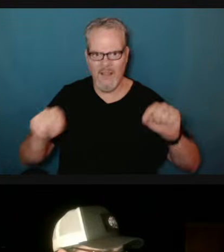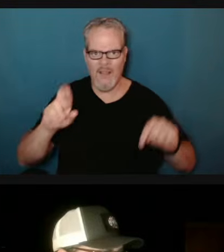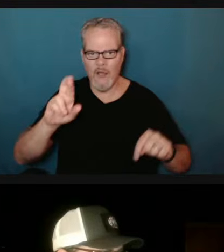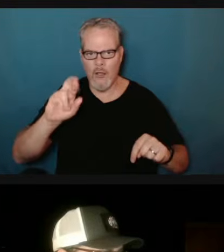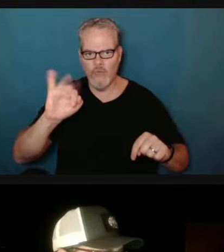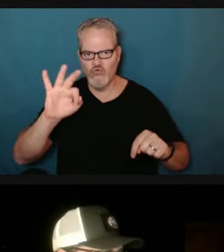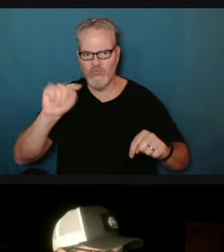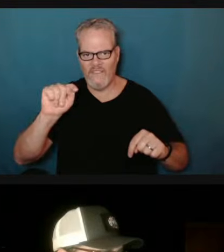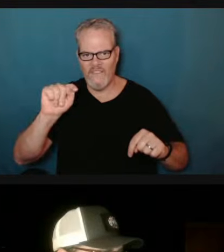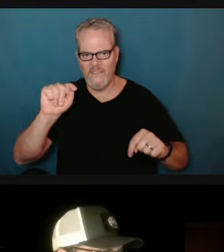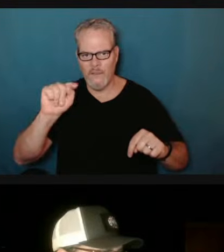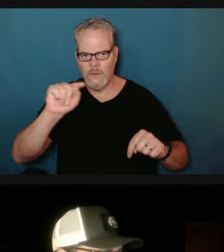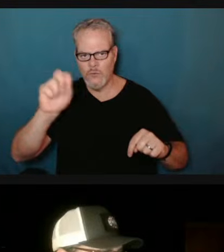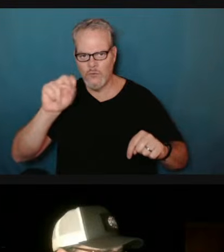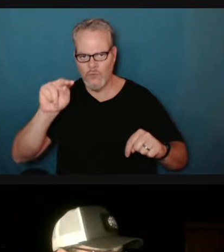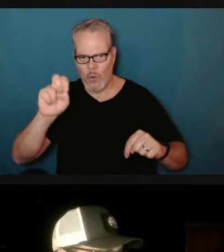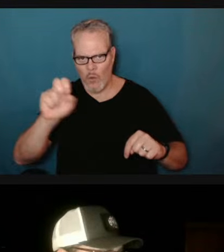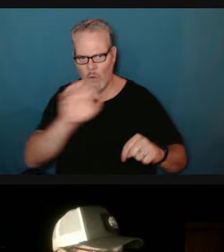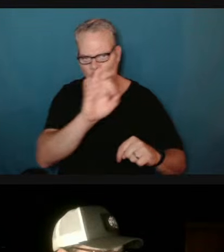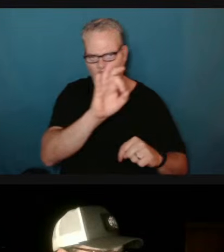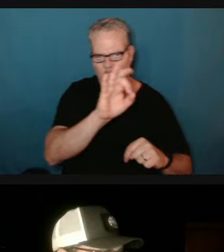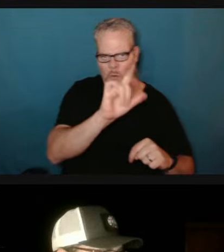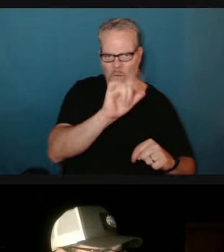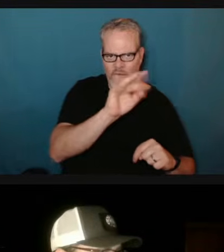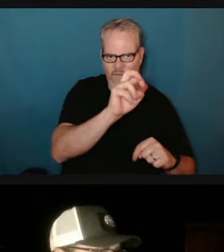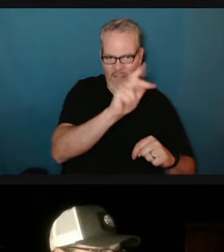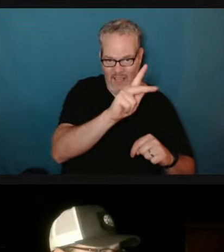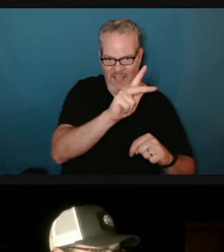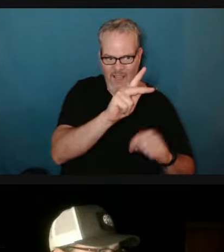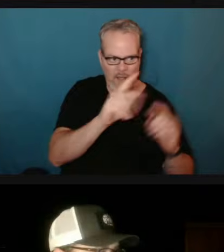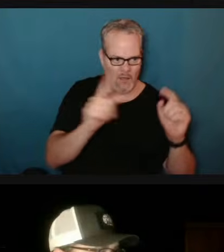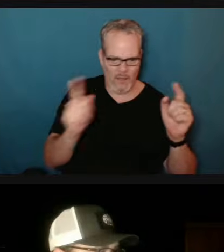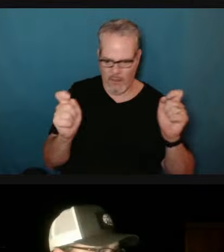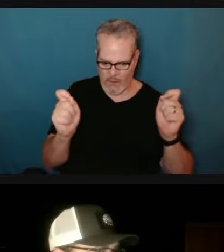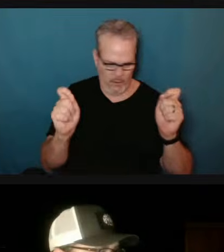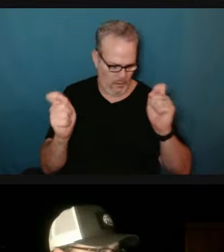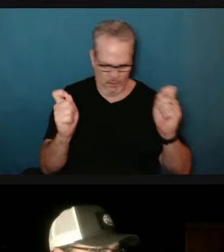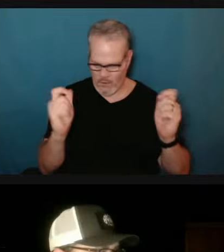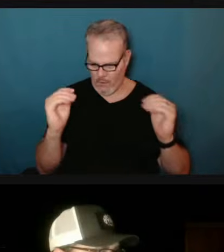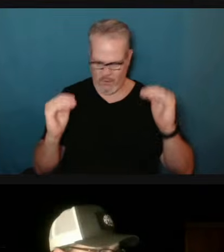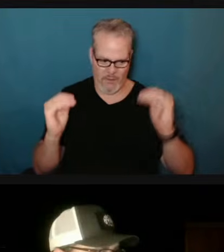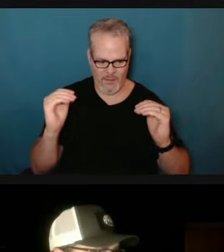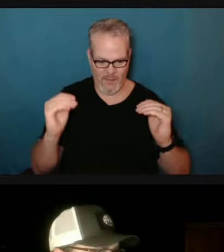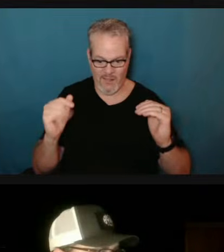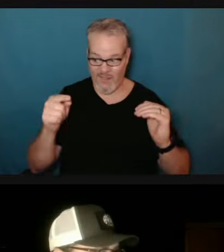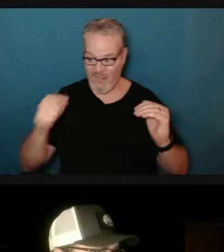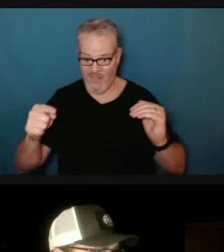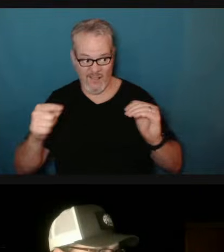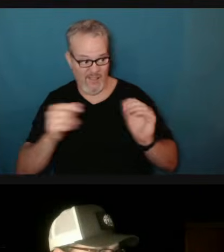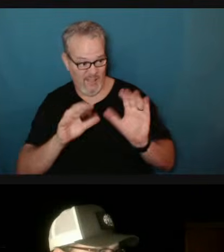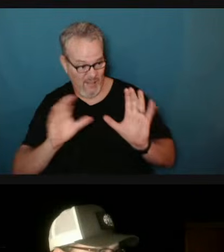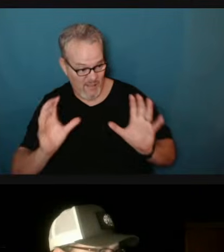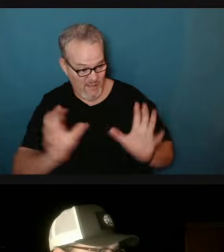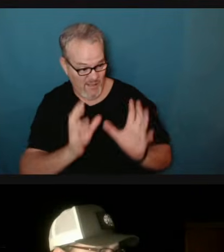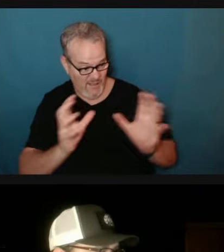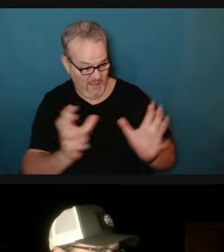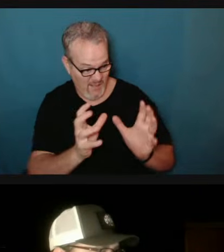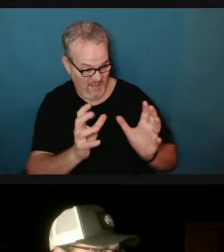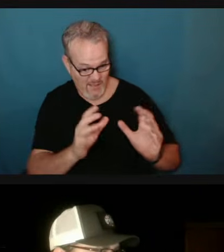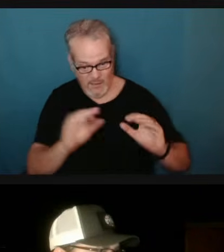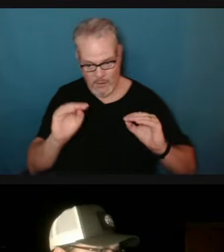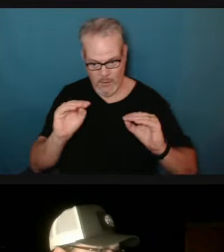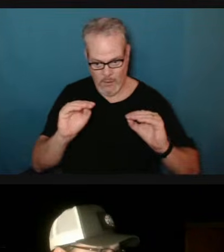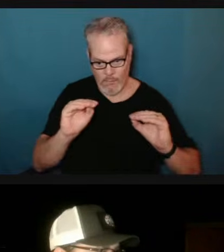flank. Like, and this what we talked about in 18 as well. Like, the rift zone drove it, and then the flank moved with